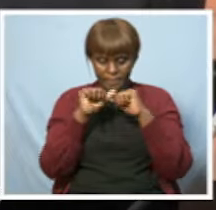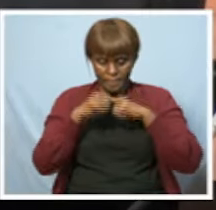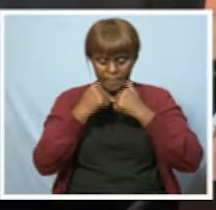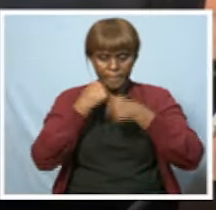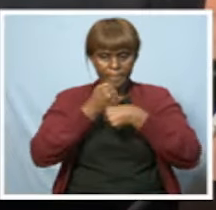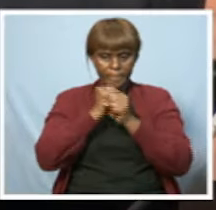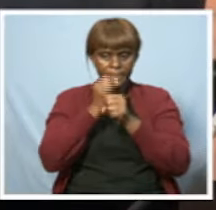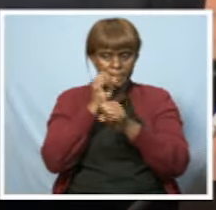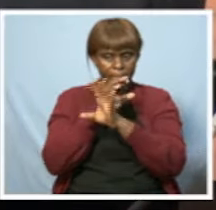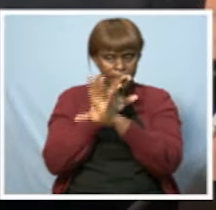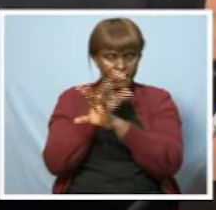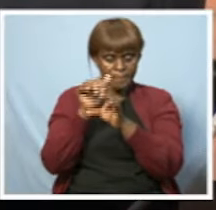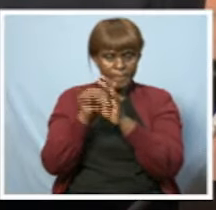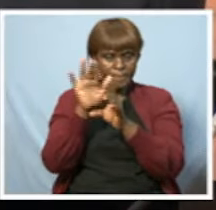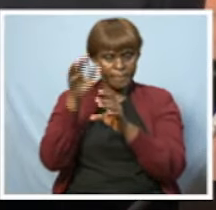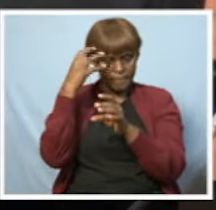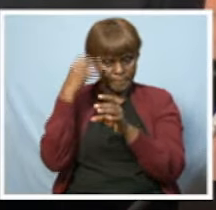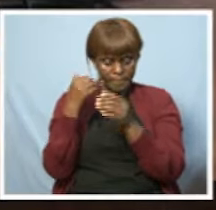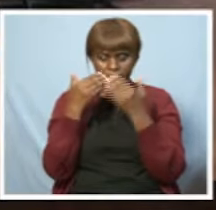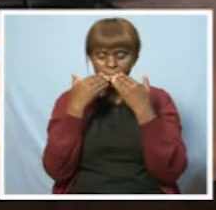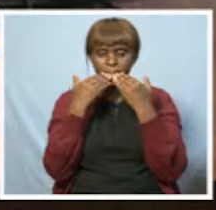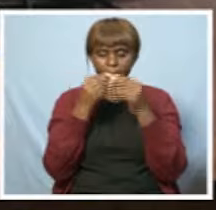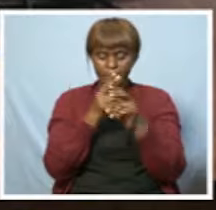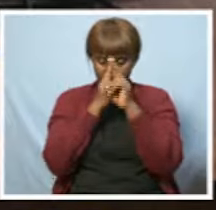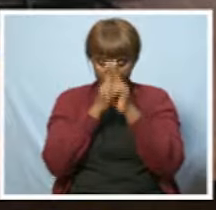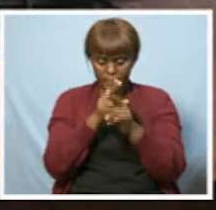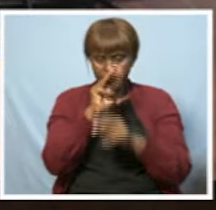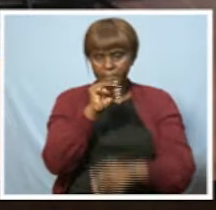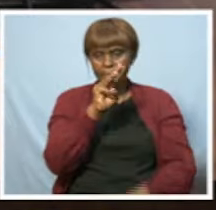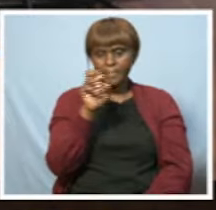them available there at the office. Thank you. Honorable Mwene.